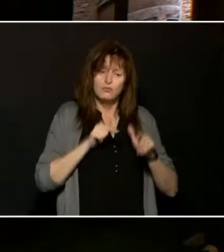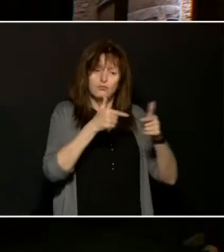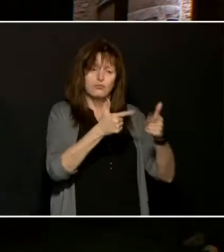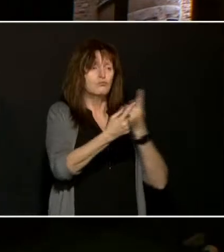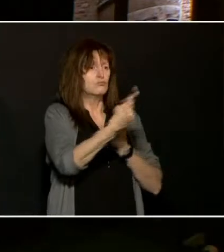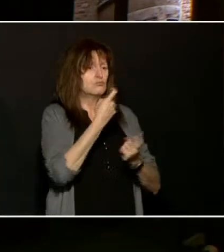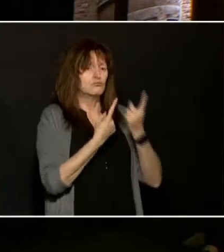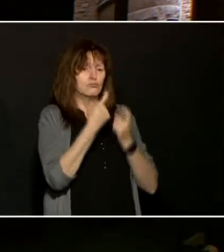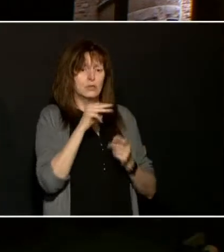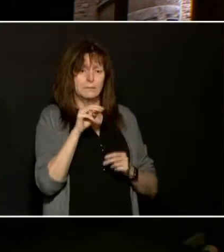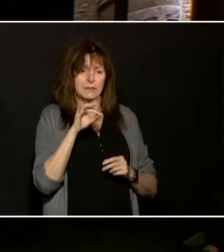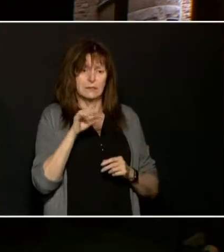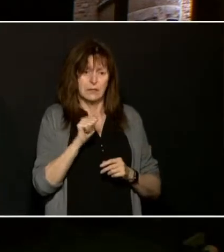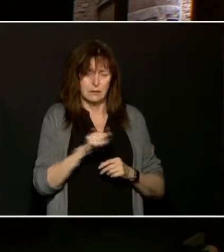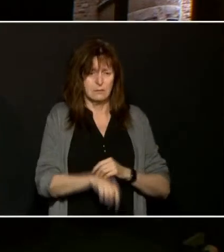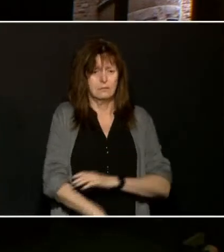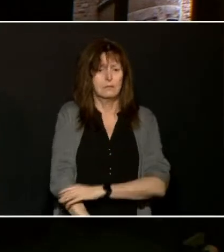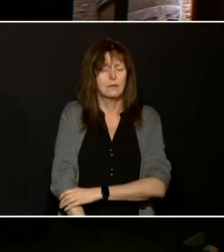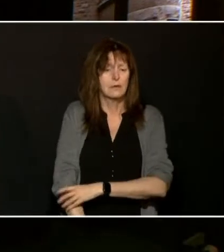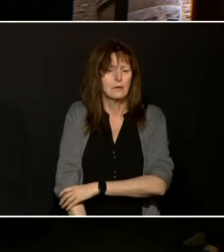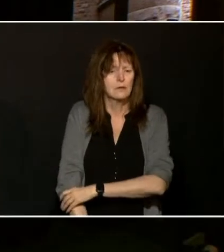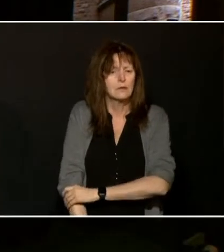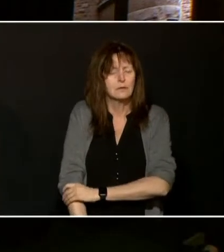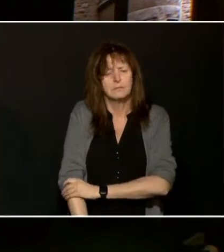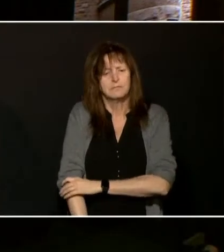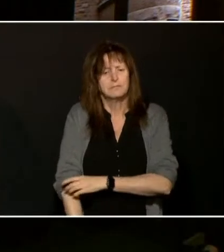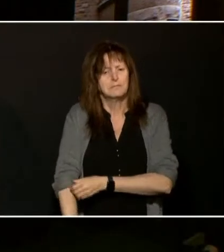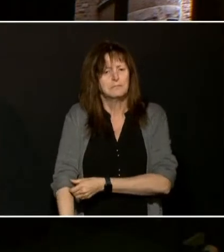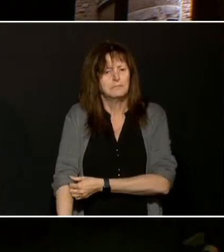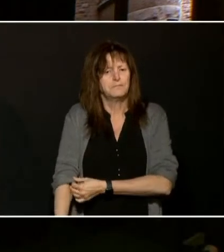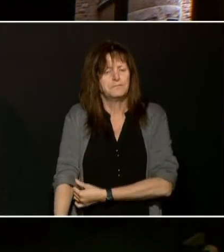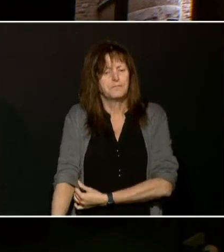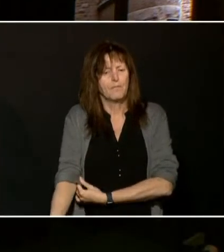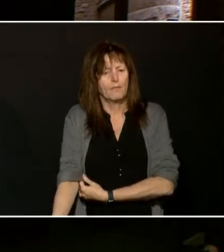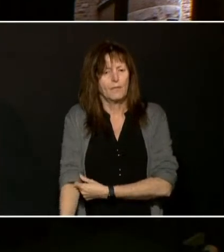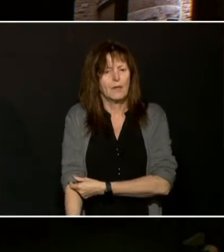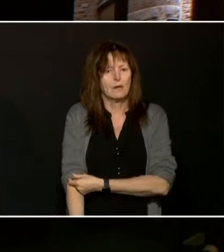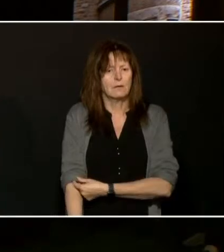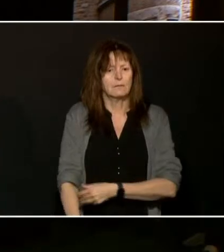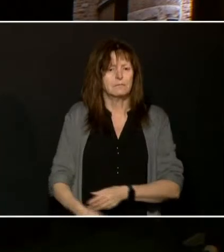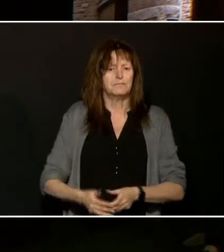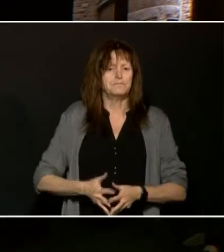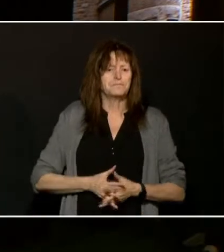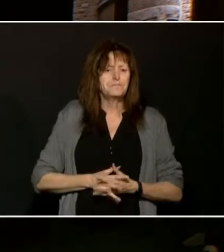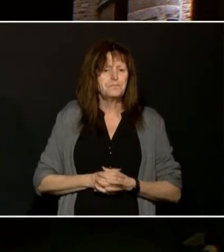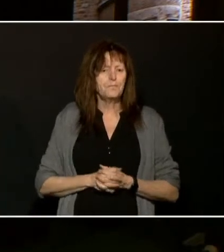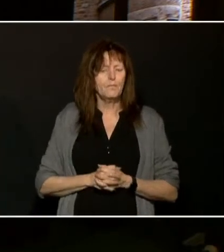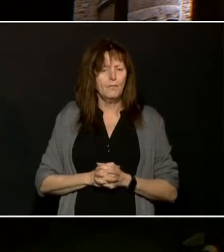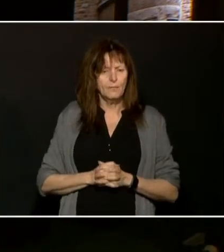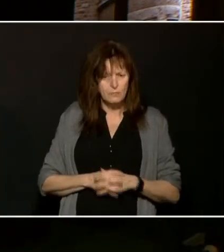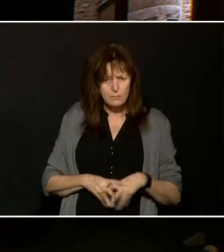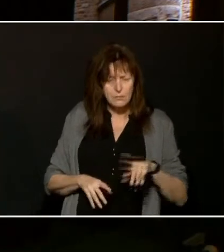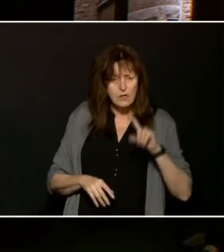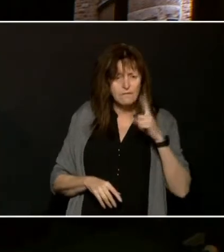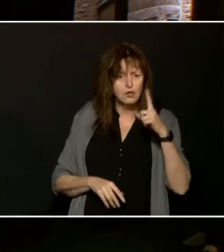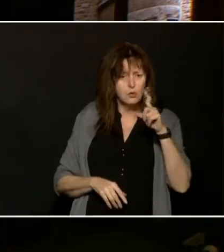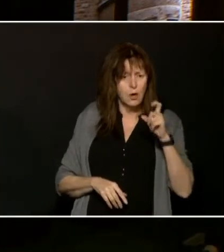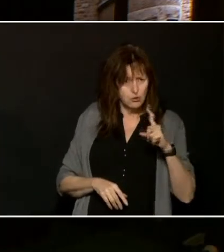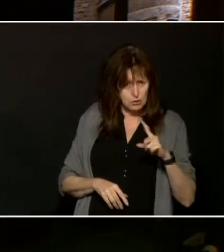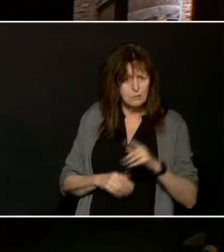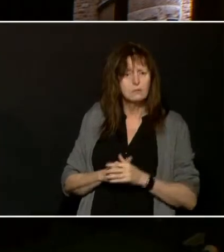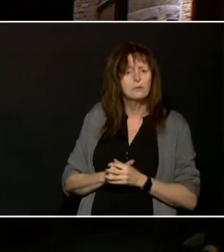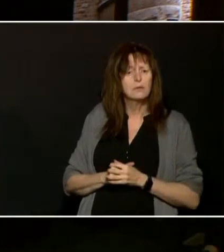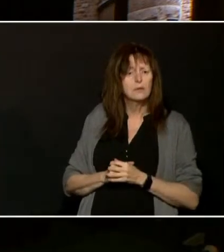go to the phone lines. Just a reminder, one question, one follow-up. Over to the first question, please. Lorenda Redicup,